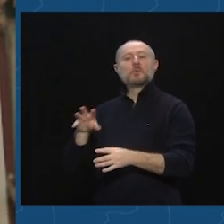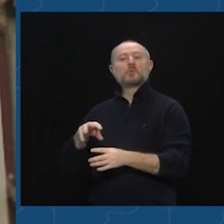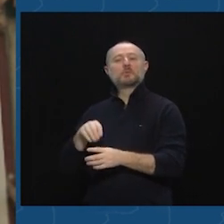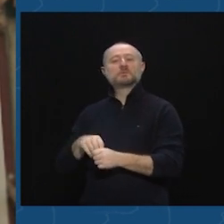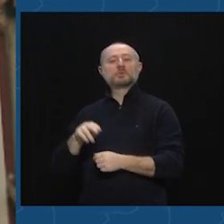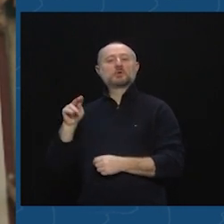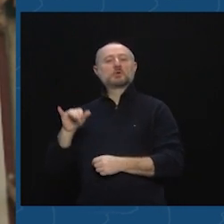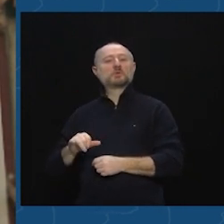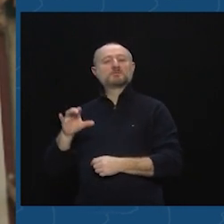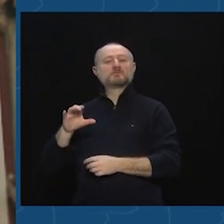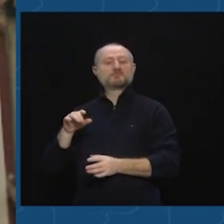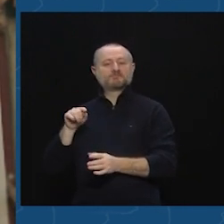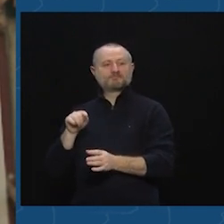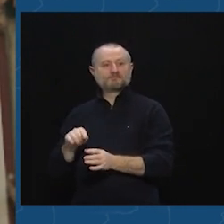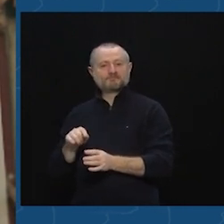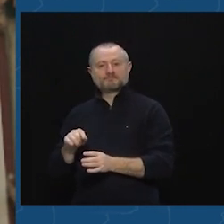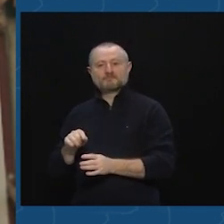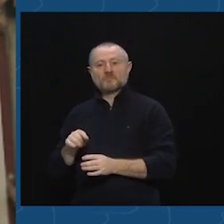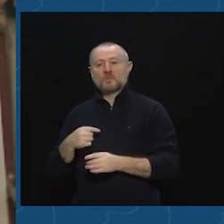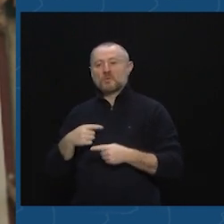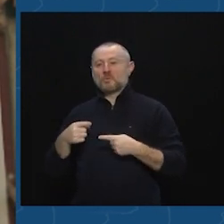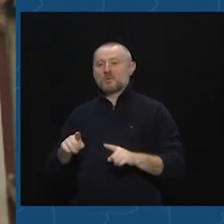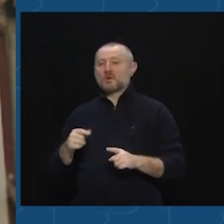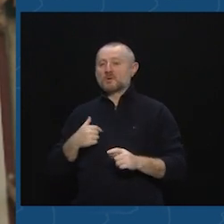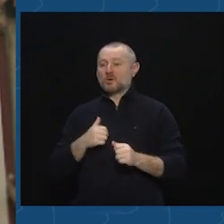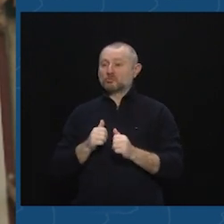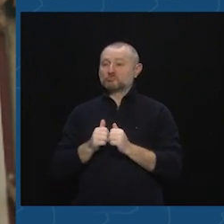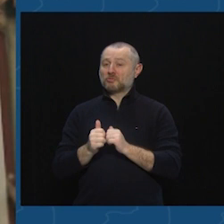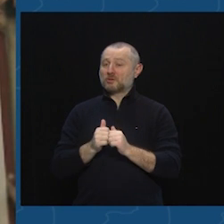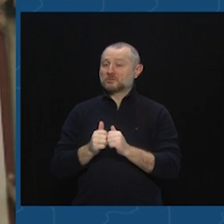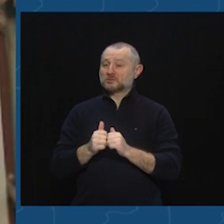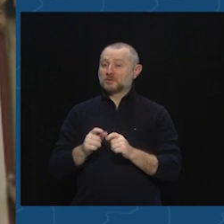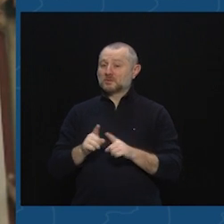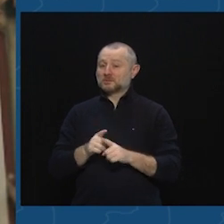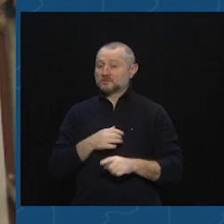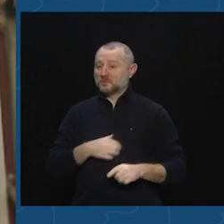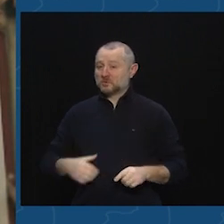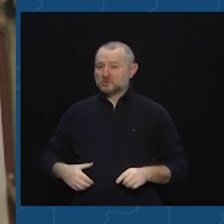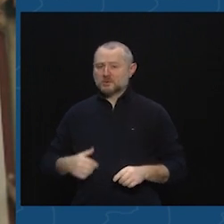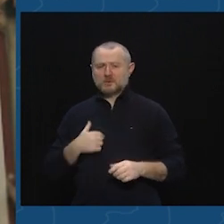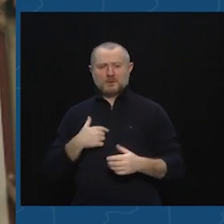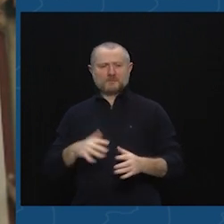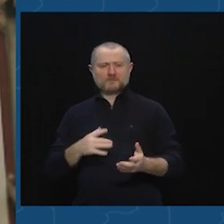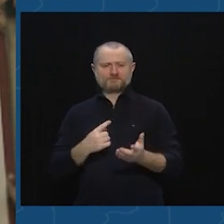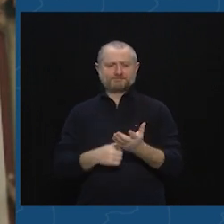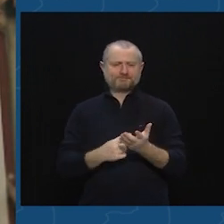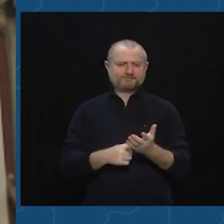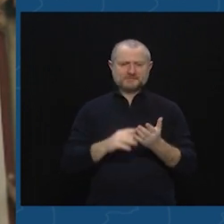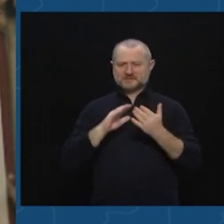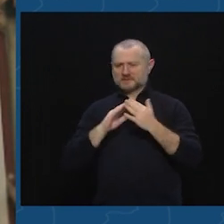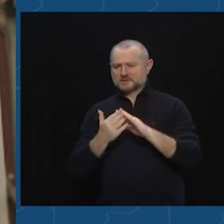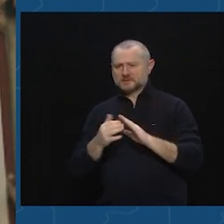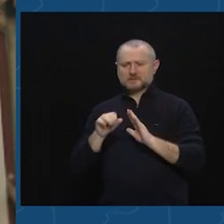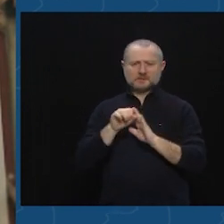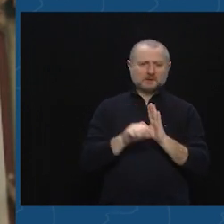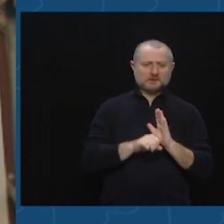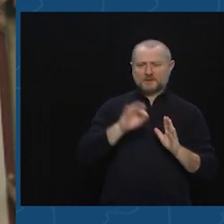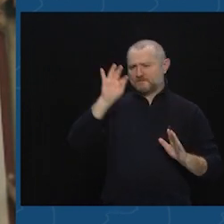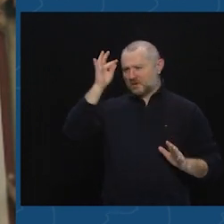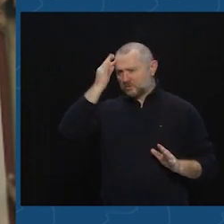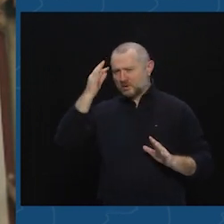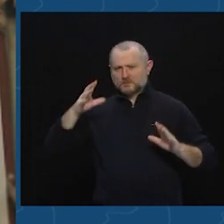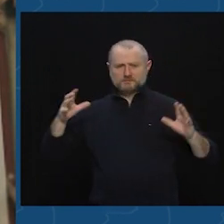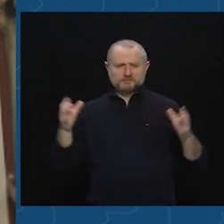my time of campaigning, I talked about bringing city, state, and federal agencies together every morning at